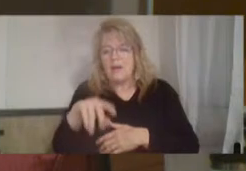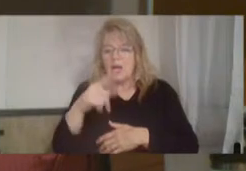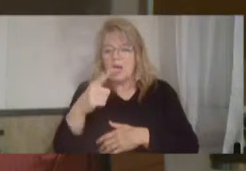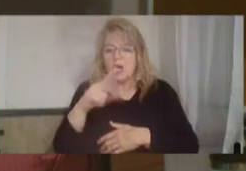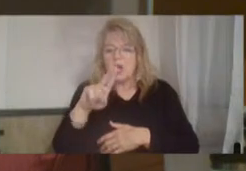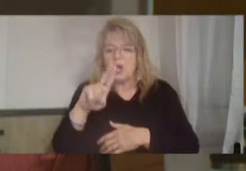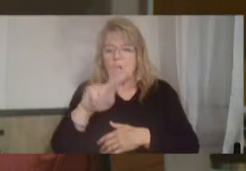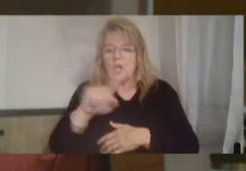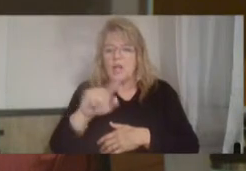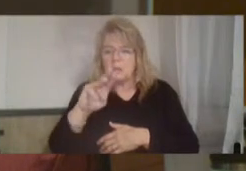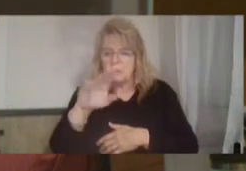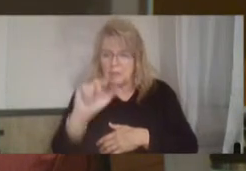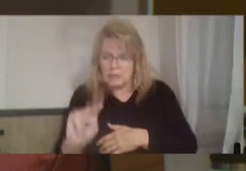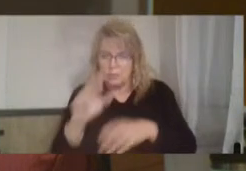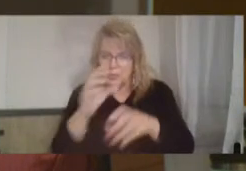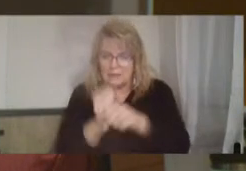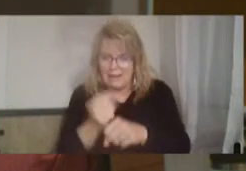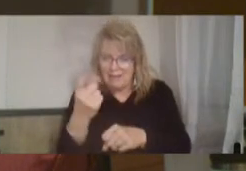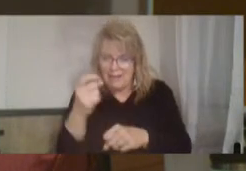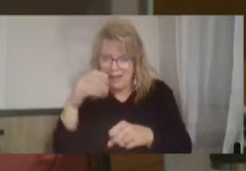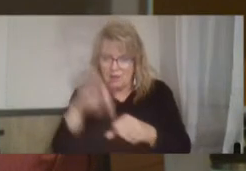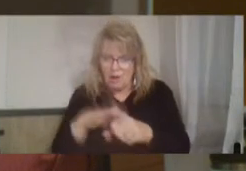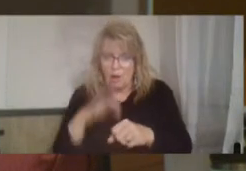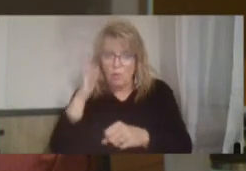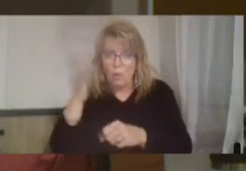nominations. We will bring back the